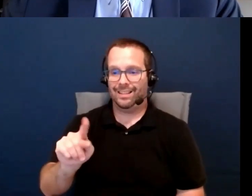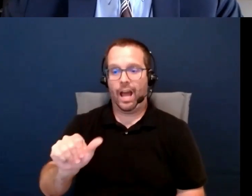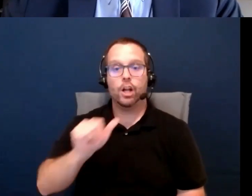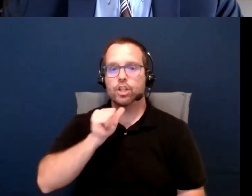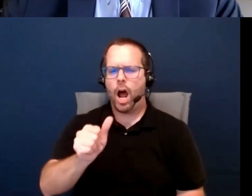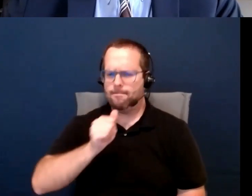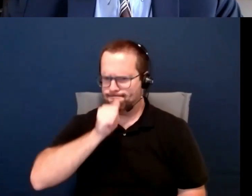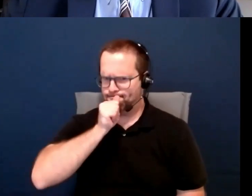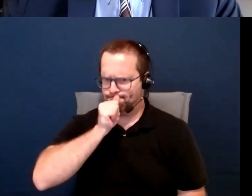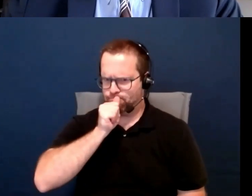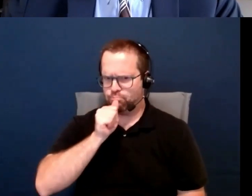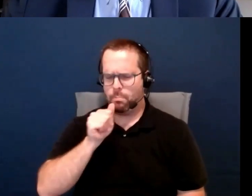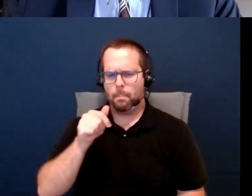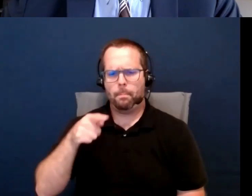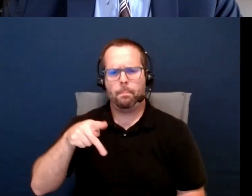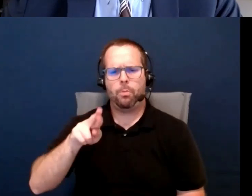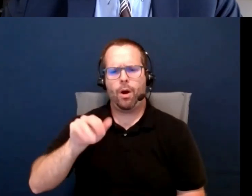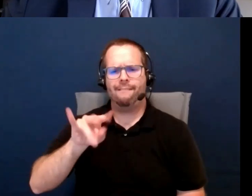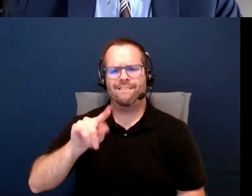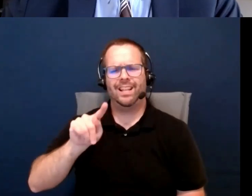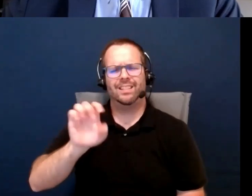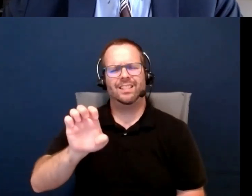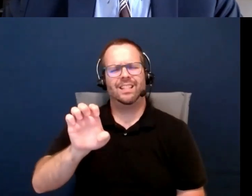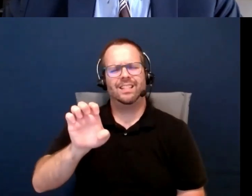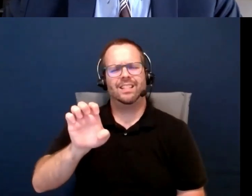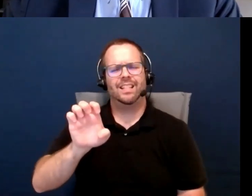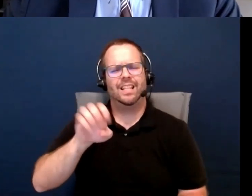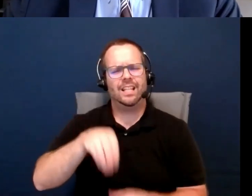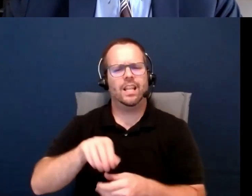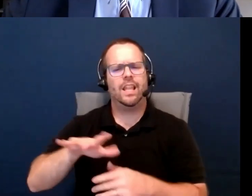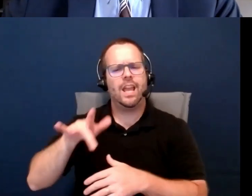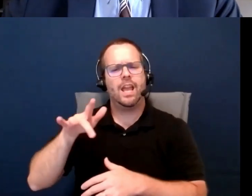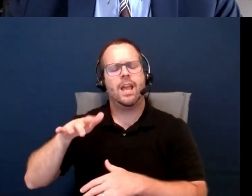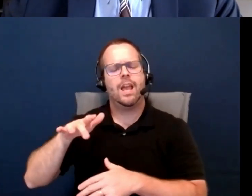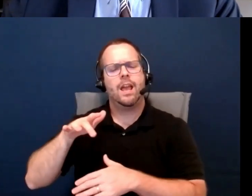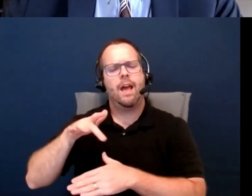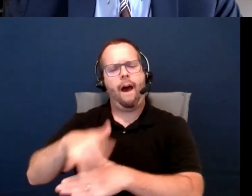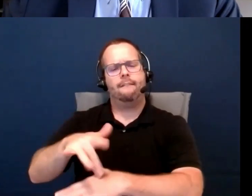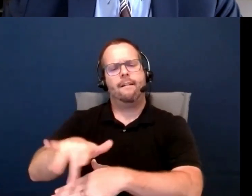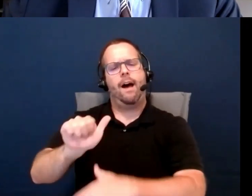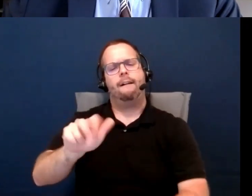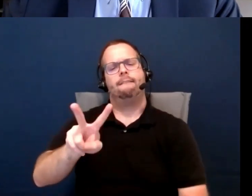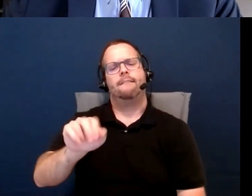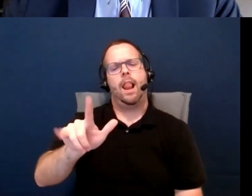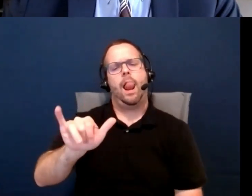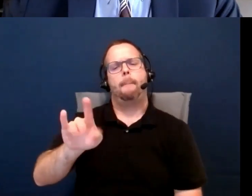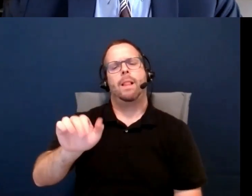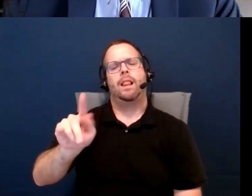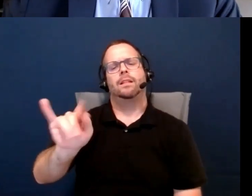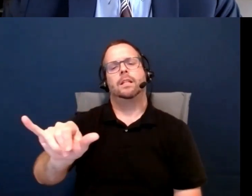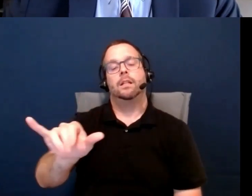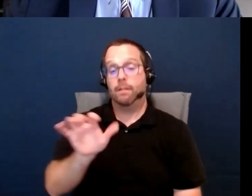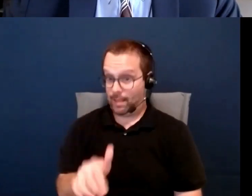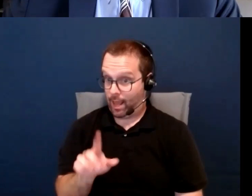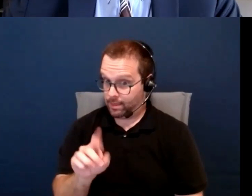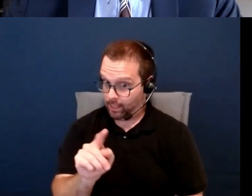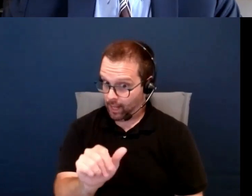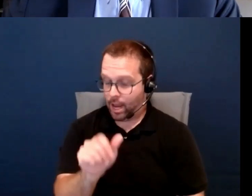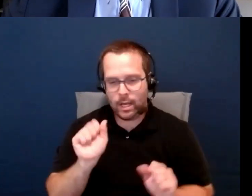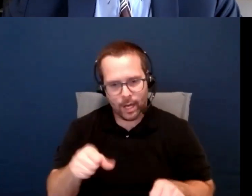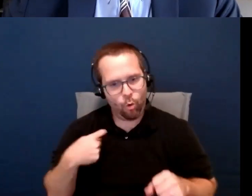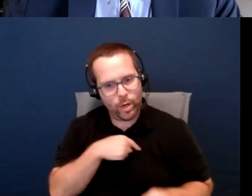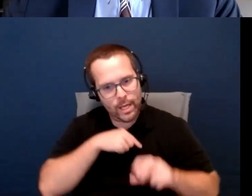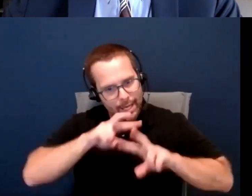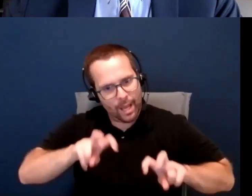their availability, that what you're doing with these data could be examined on those questions or other